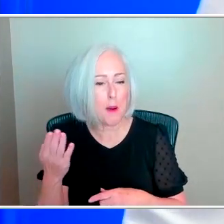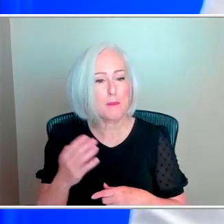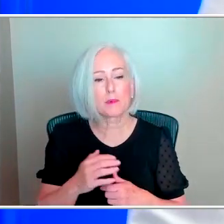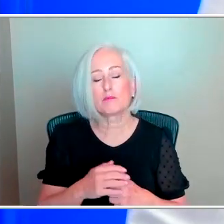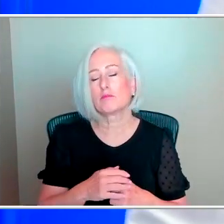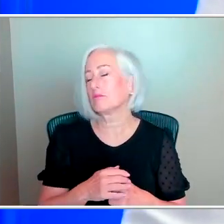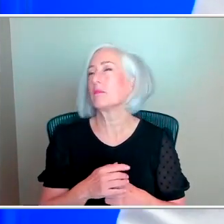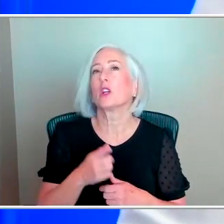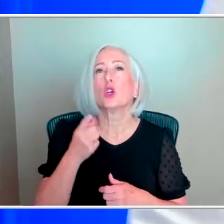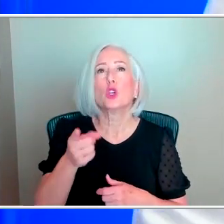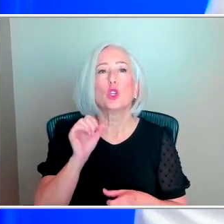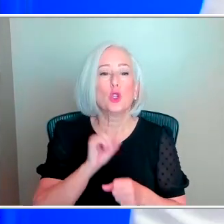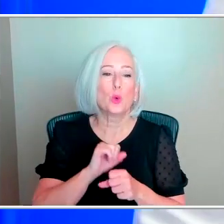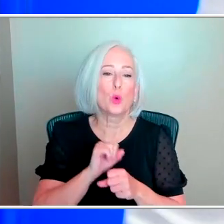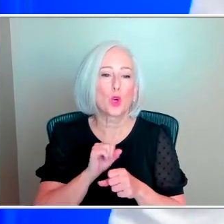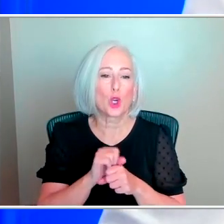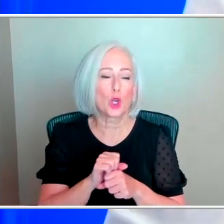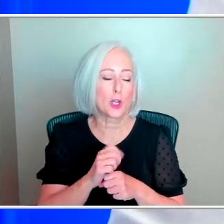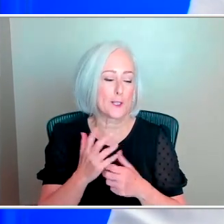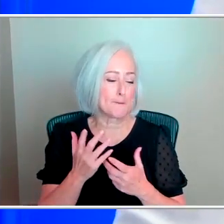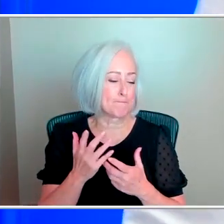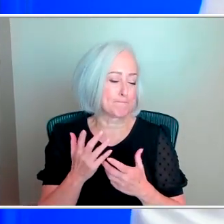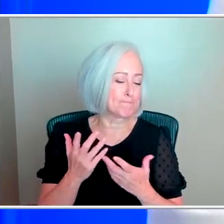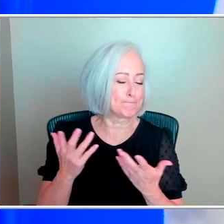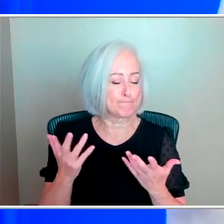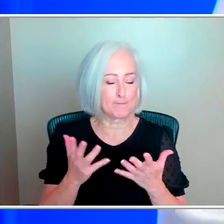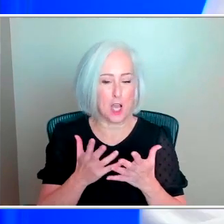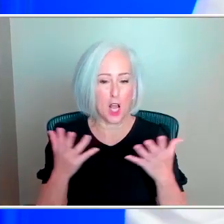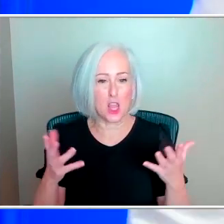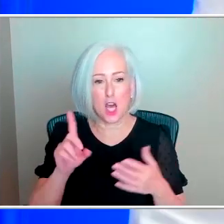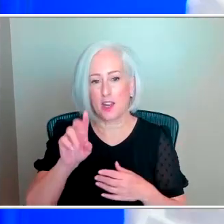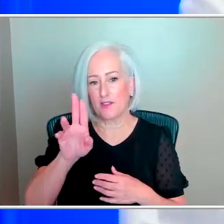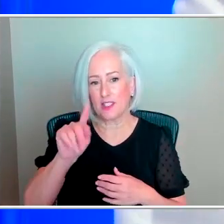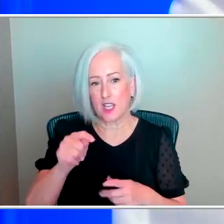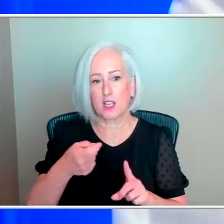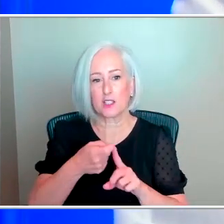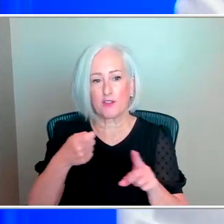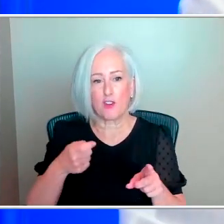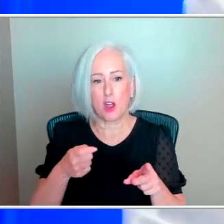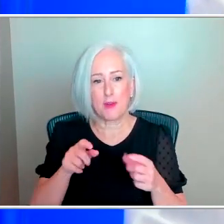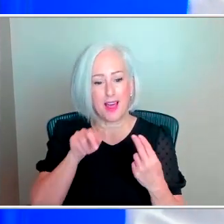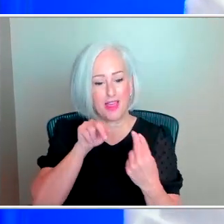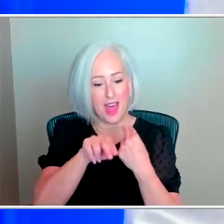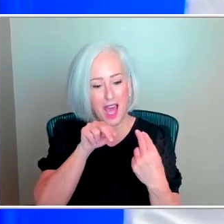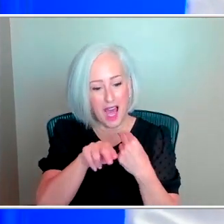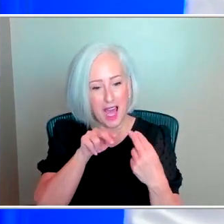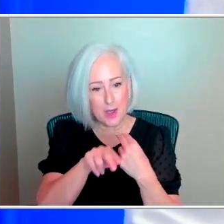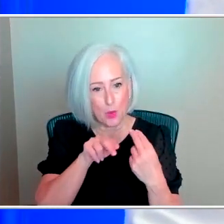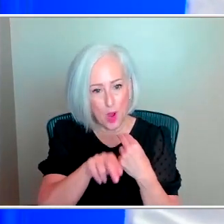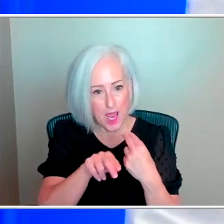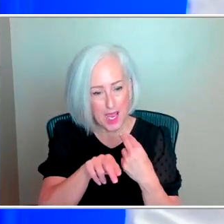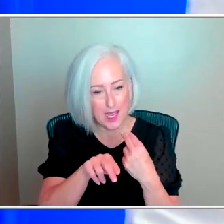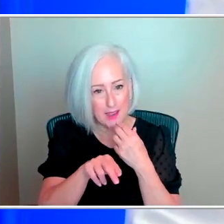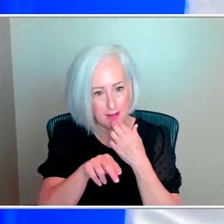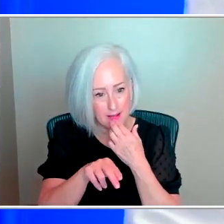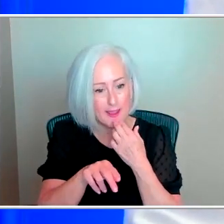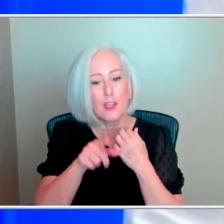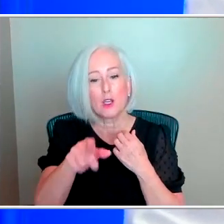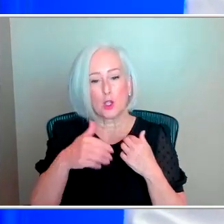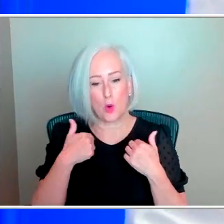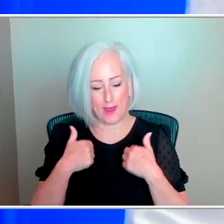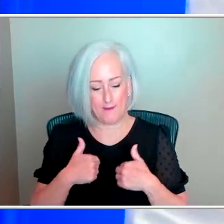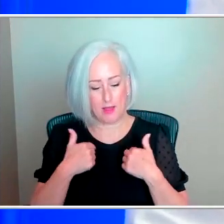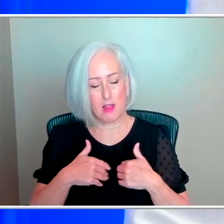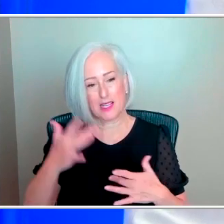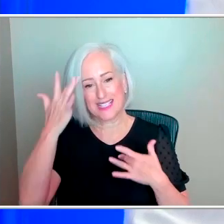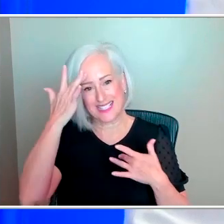say, where there's a lot of dust off the highway, rock dust or whatever, and you have lung disease, you probably ought to wear